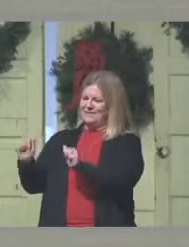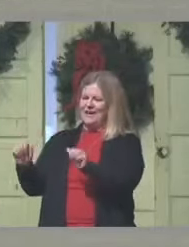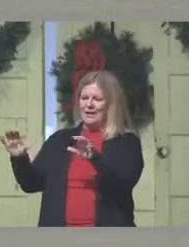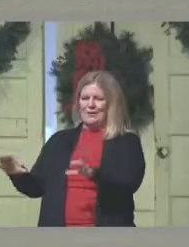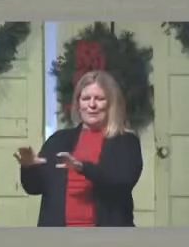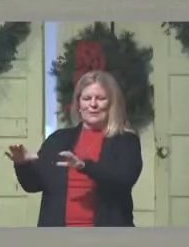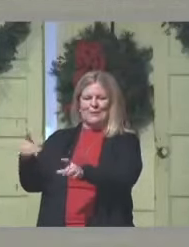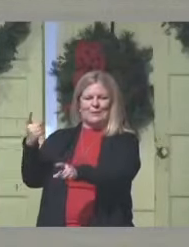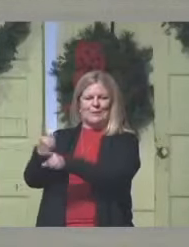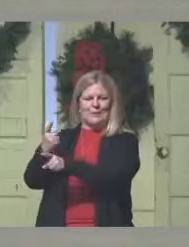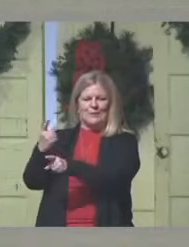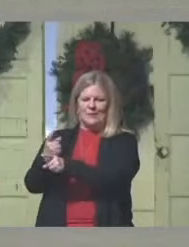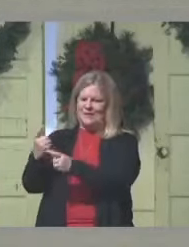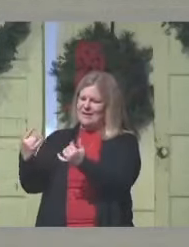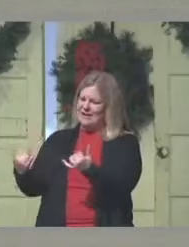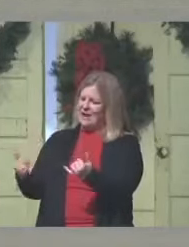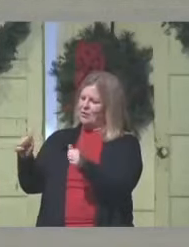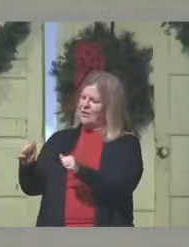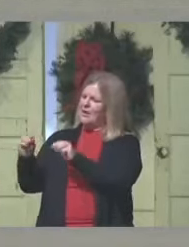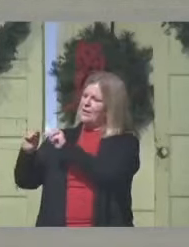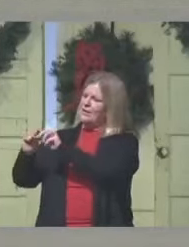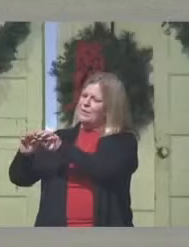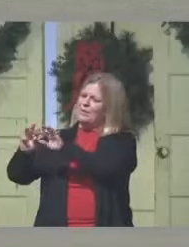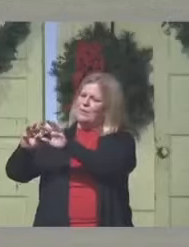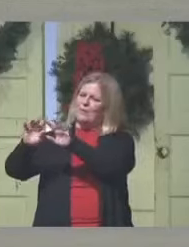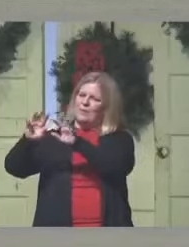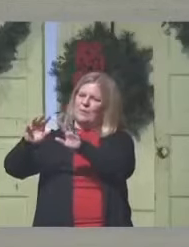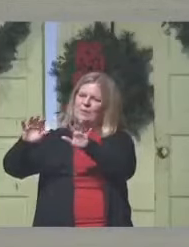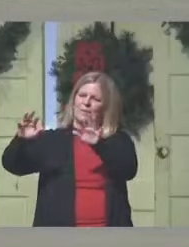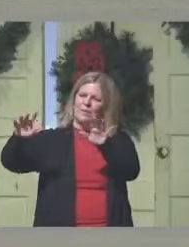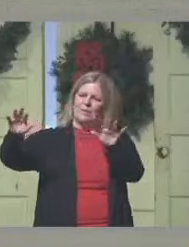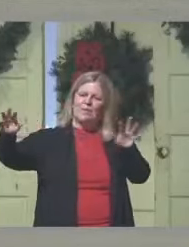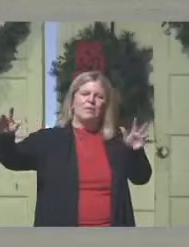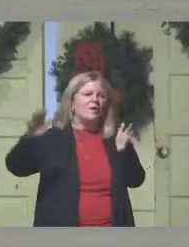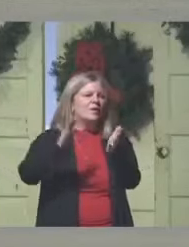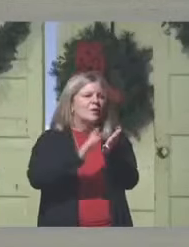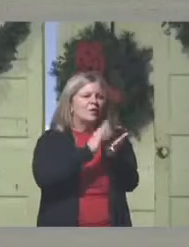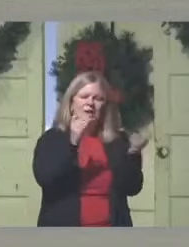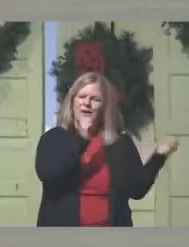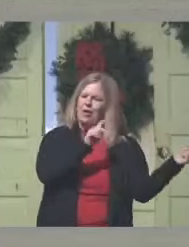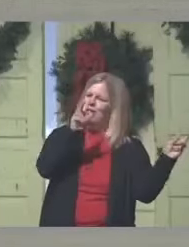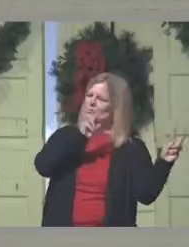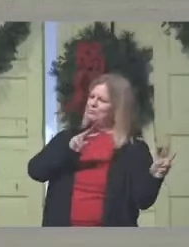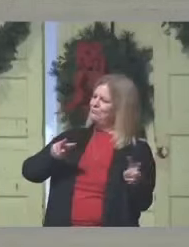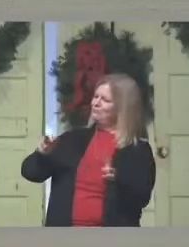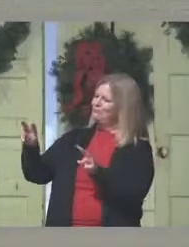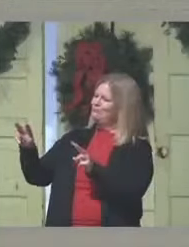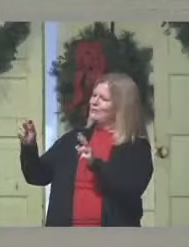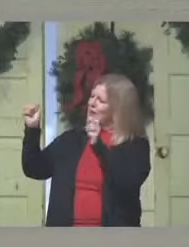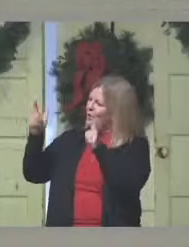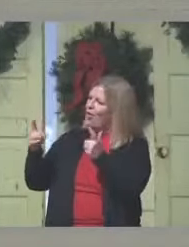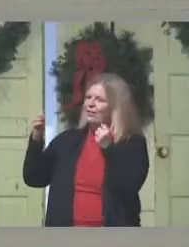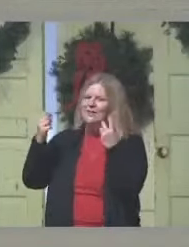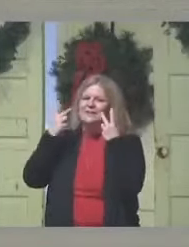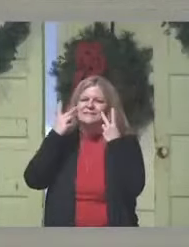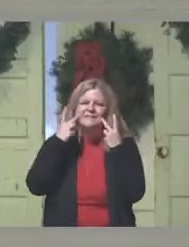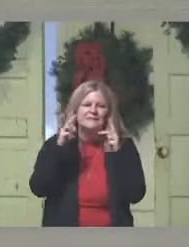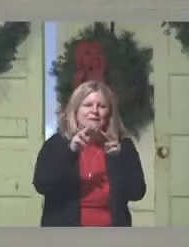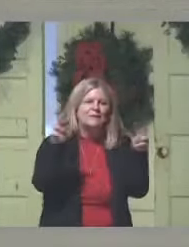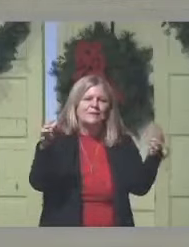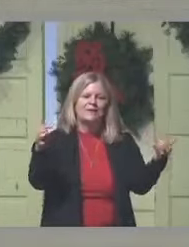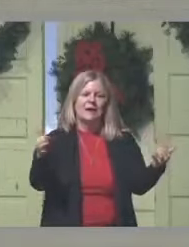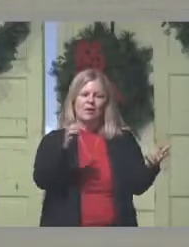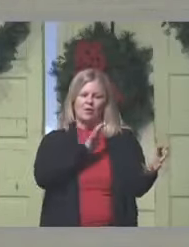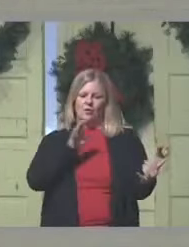to be. Now the lantern can shine its light of glory for all to see, and by which all can see.